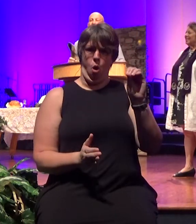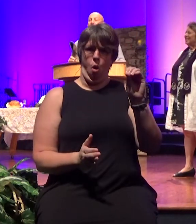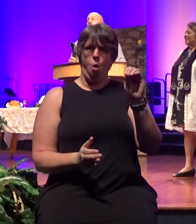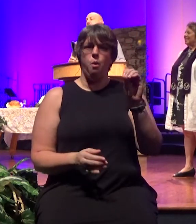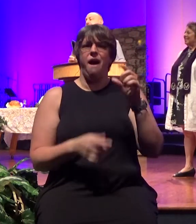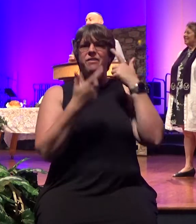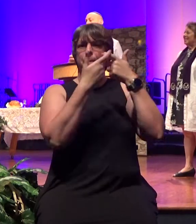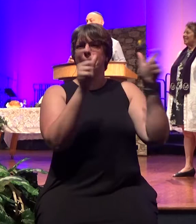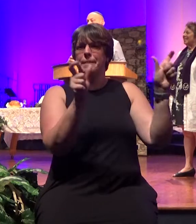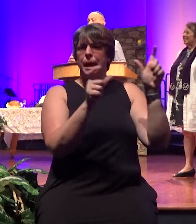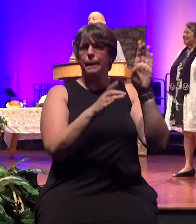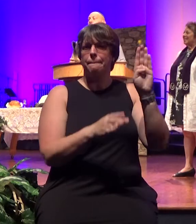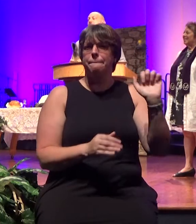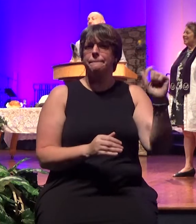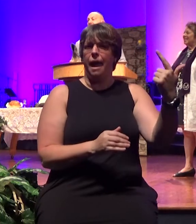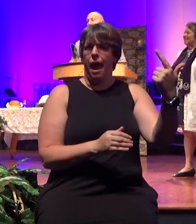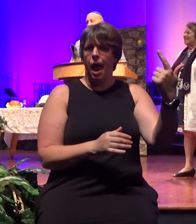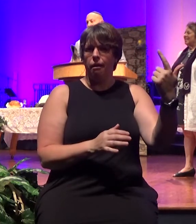be and all we can become.